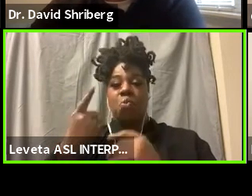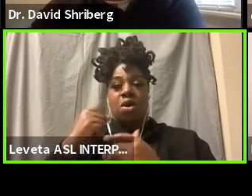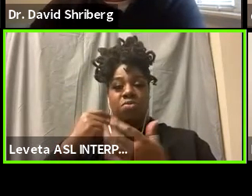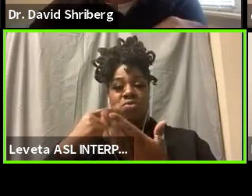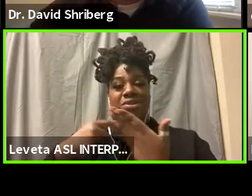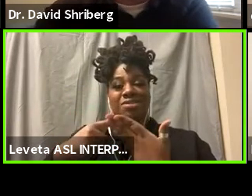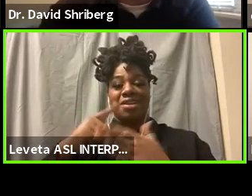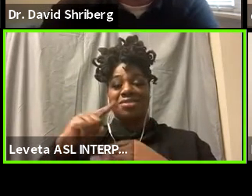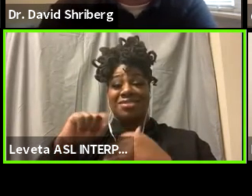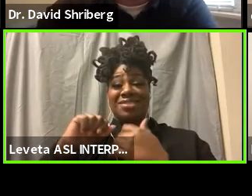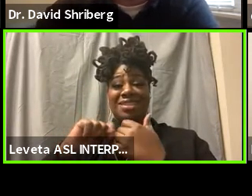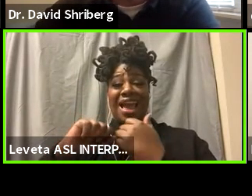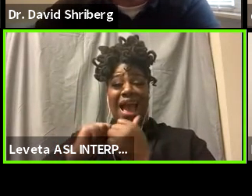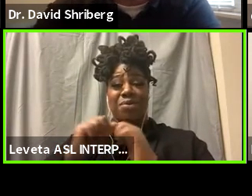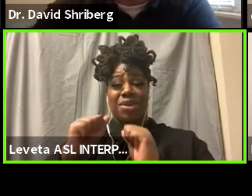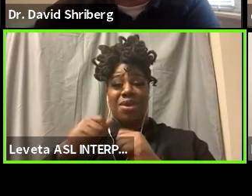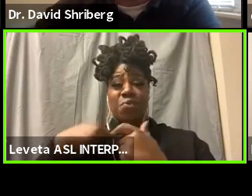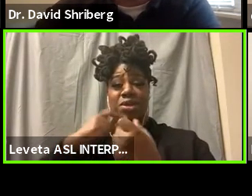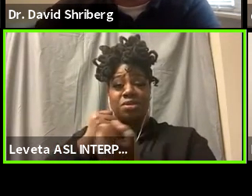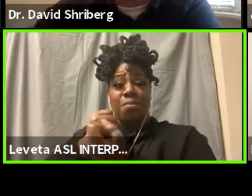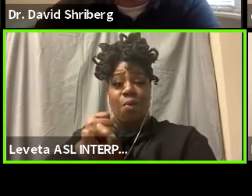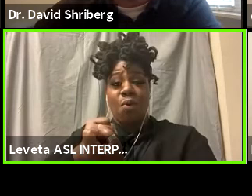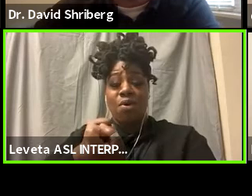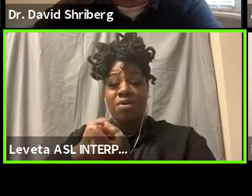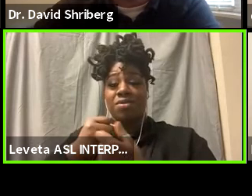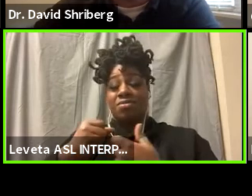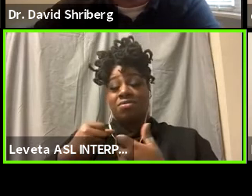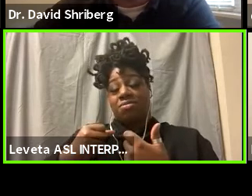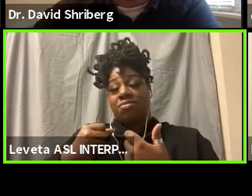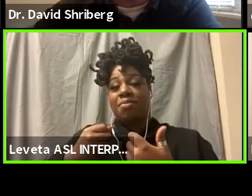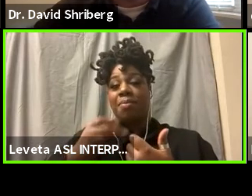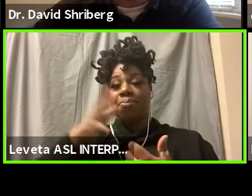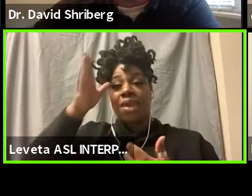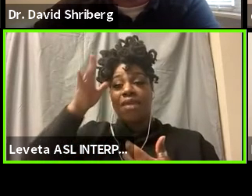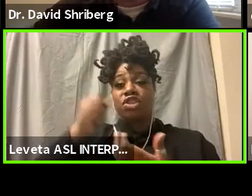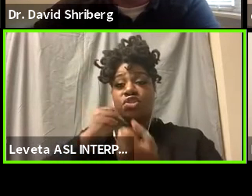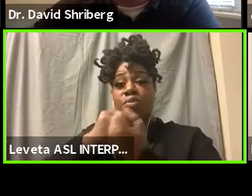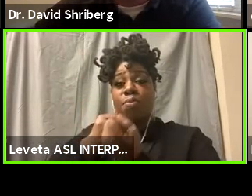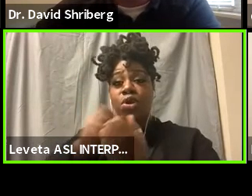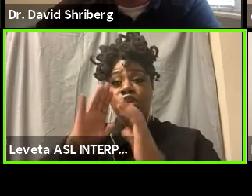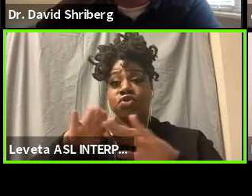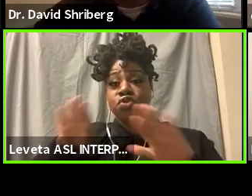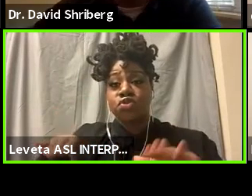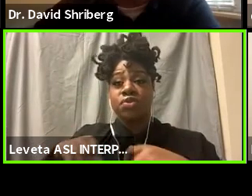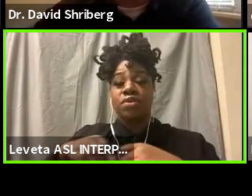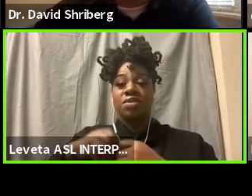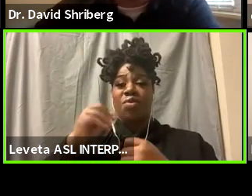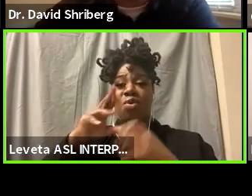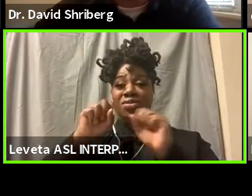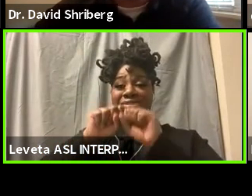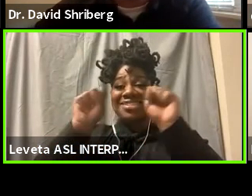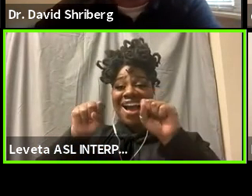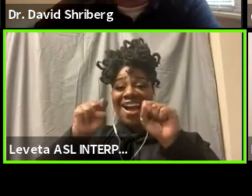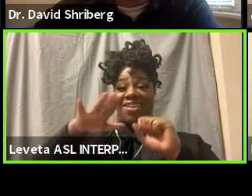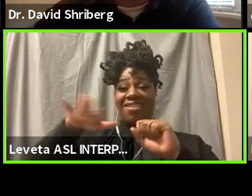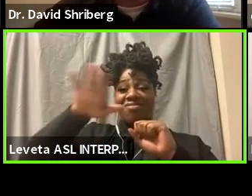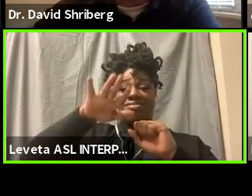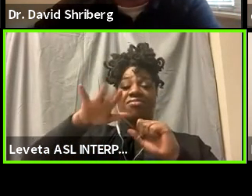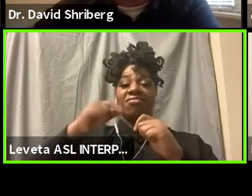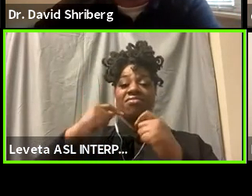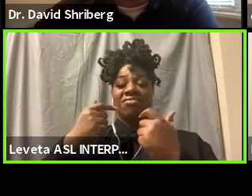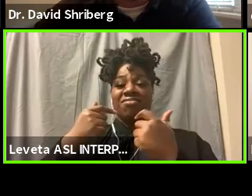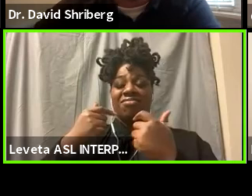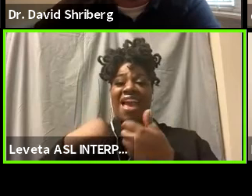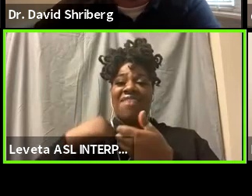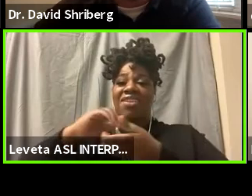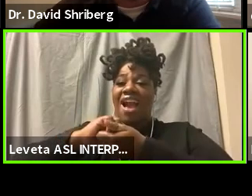know, how do we support, and whether it's parents supporting their children, whether it's us as a society supporting each other, allyship of different